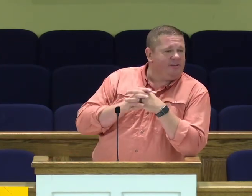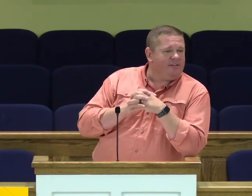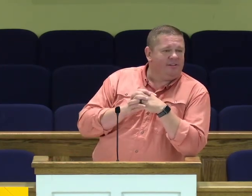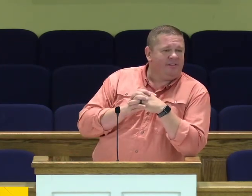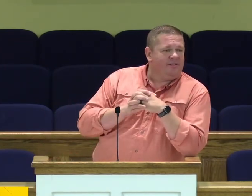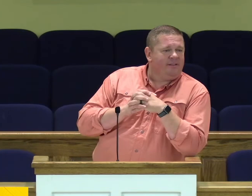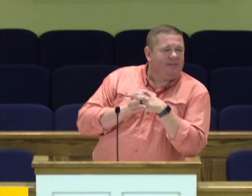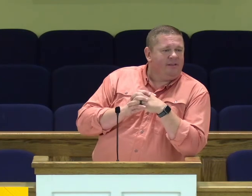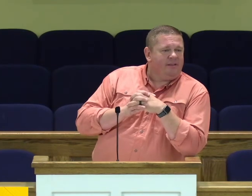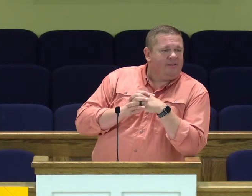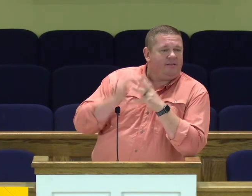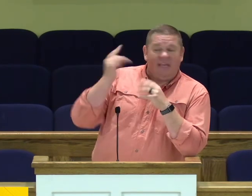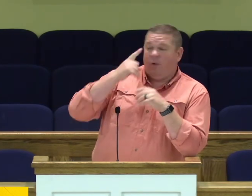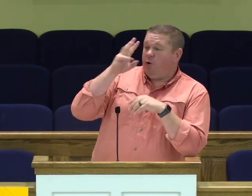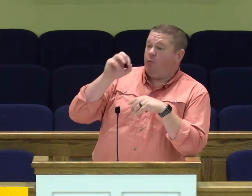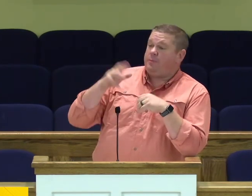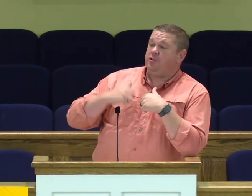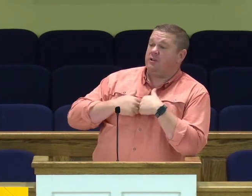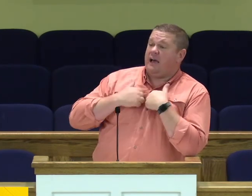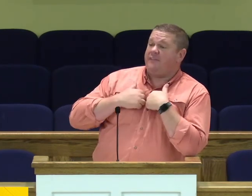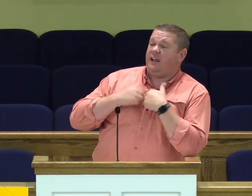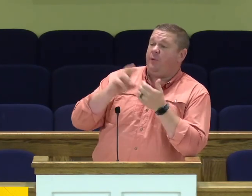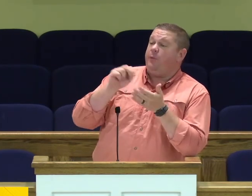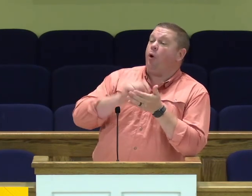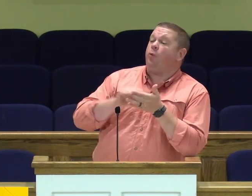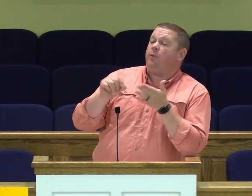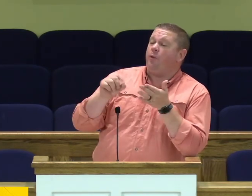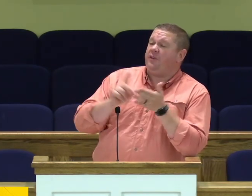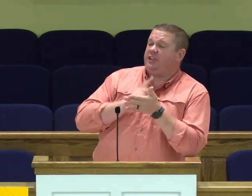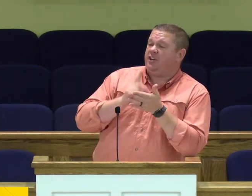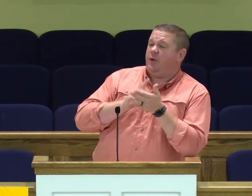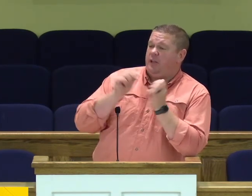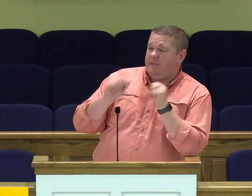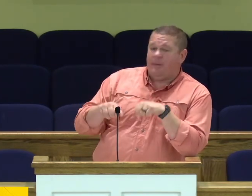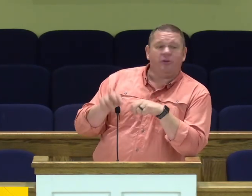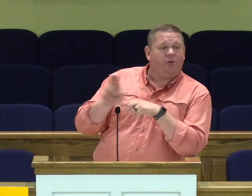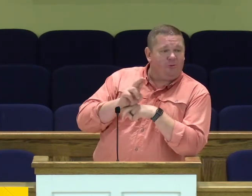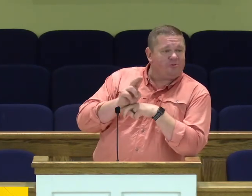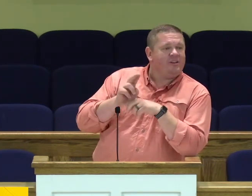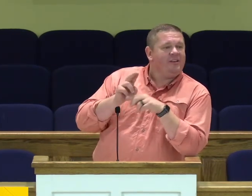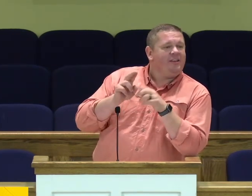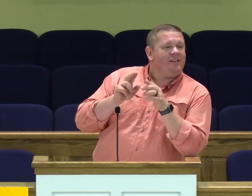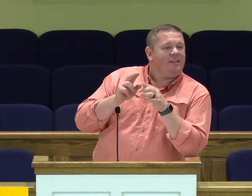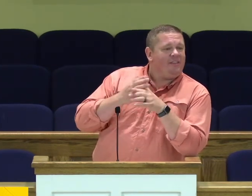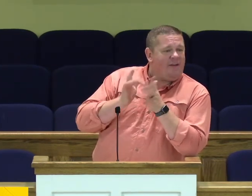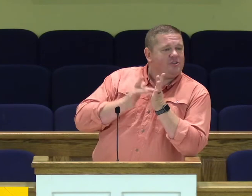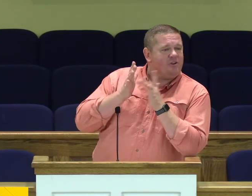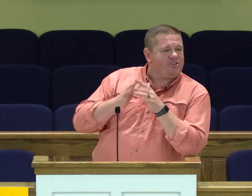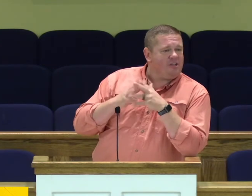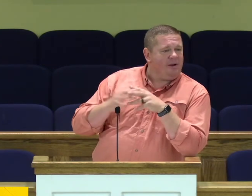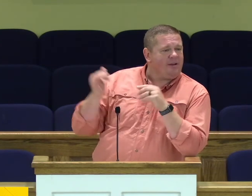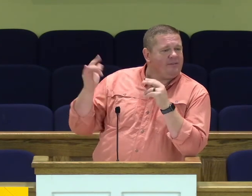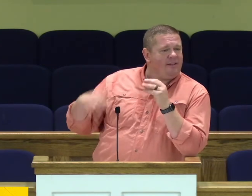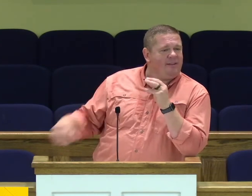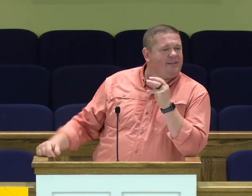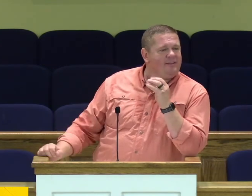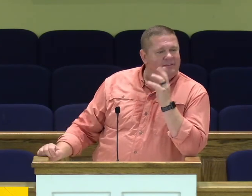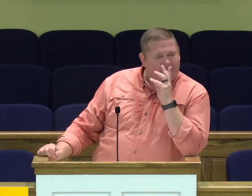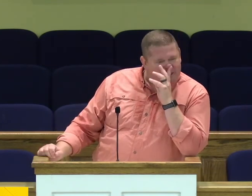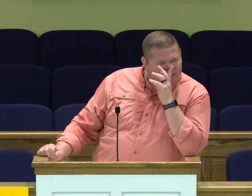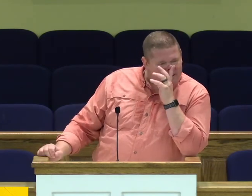definition. Today, I wonder if Webster's alive today. If he rewrote the dictionary, would he be able to use the average Christian in America